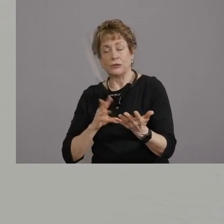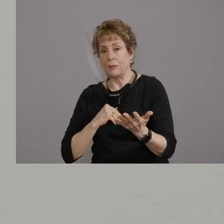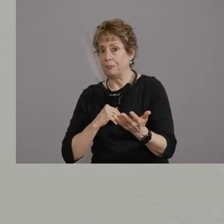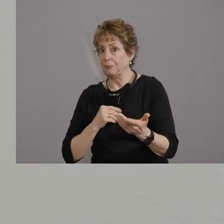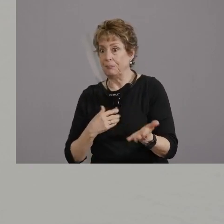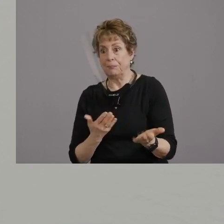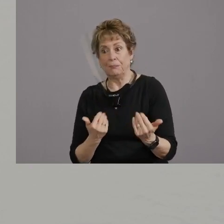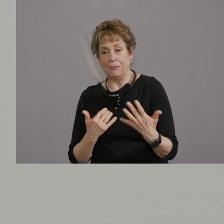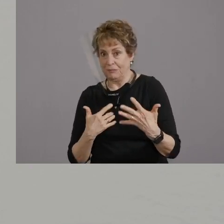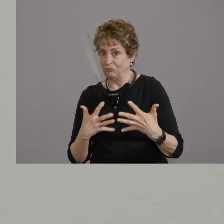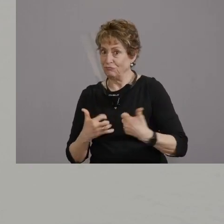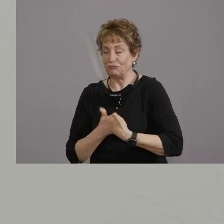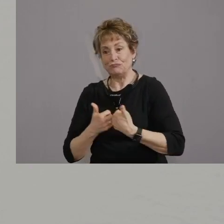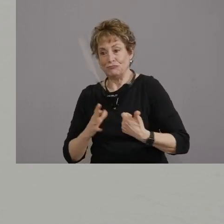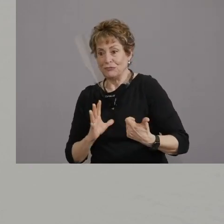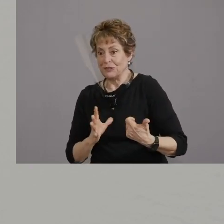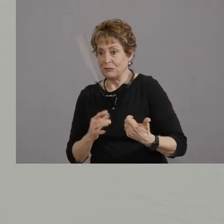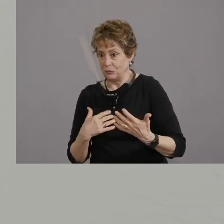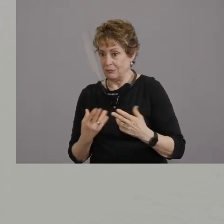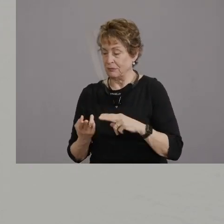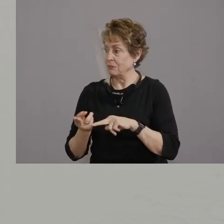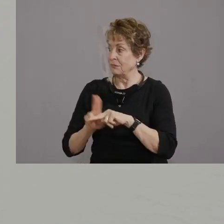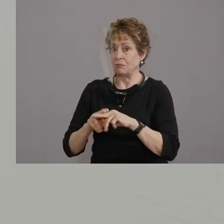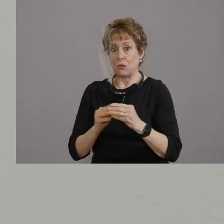our vaccination to help him meet his goal.